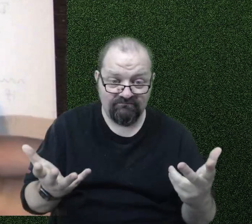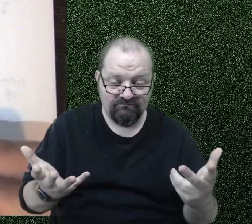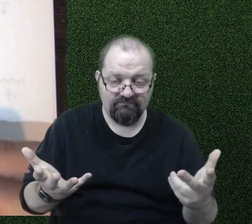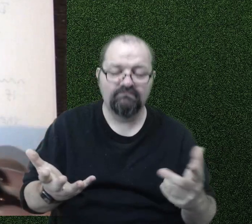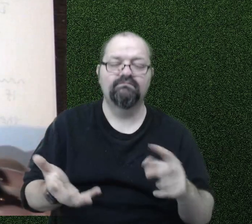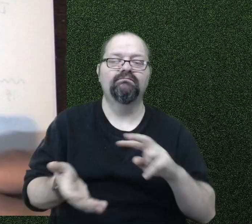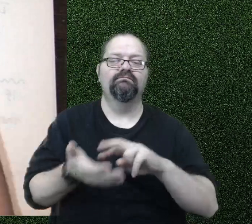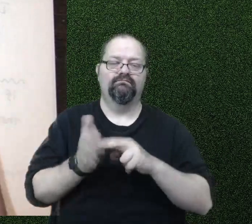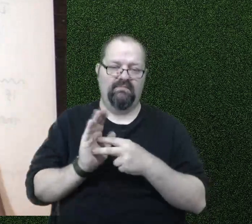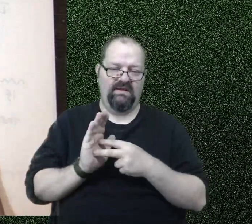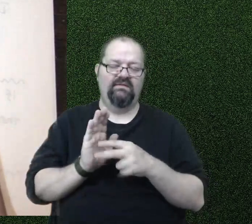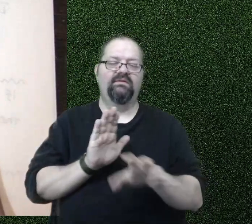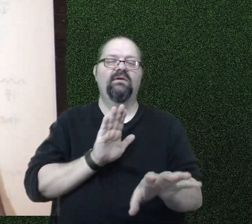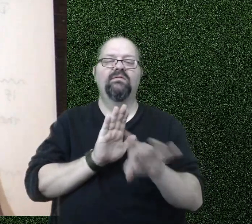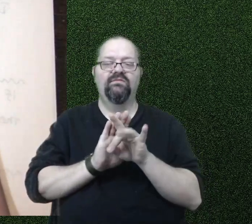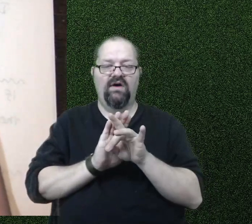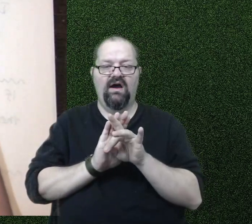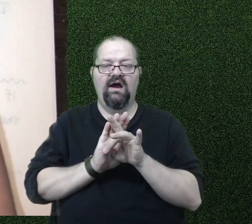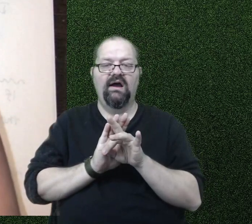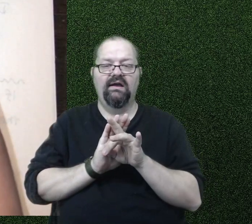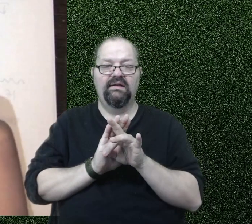find the